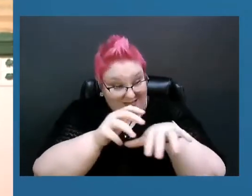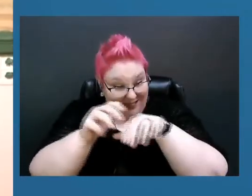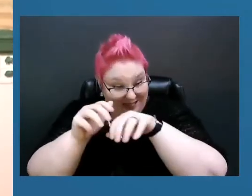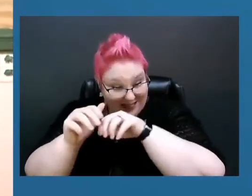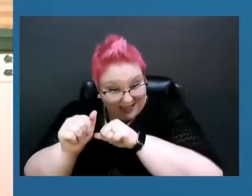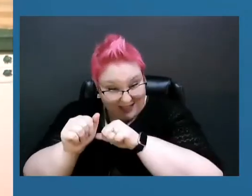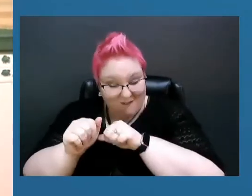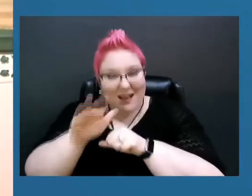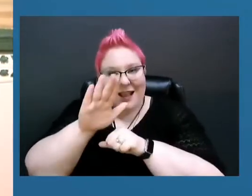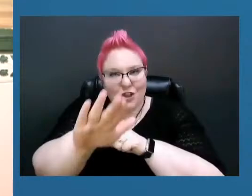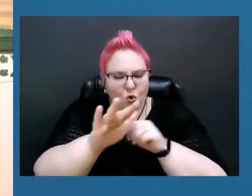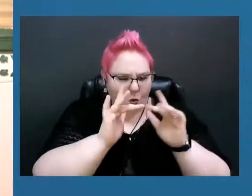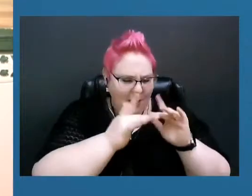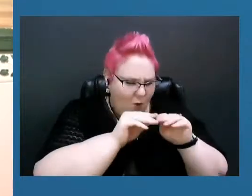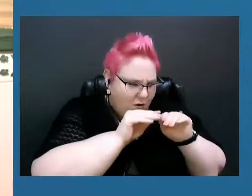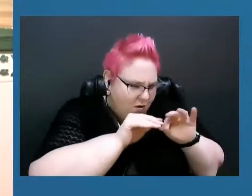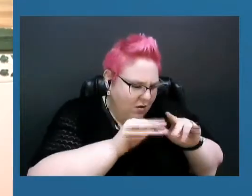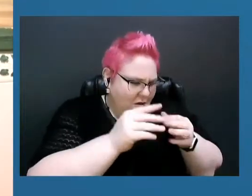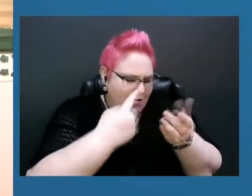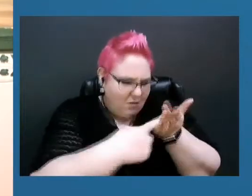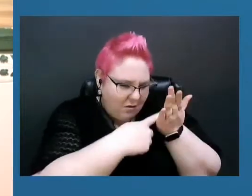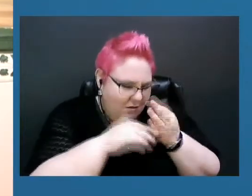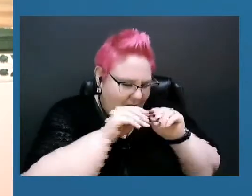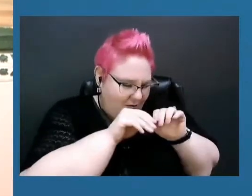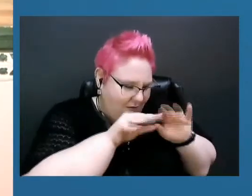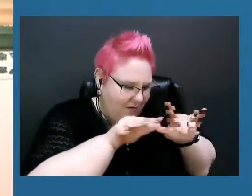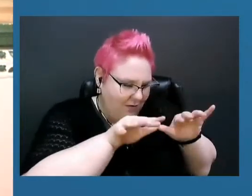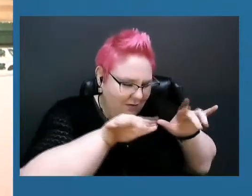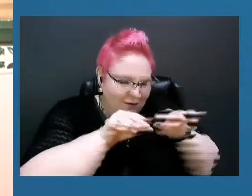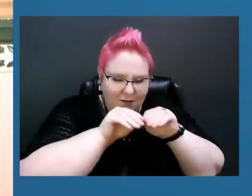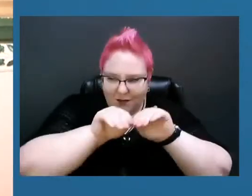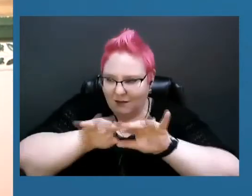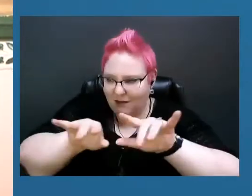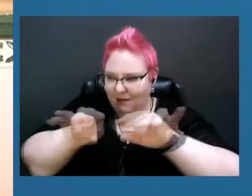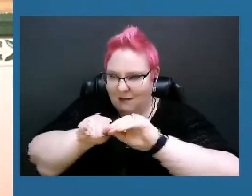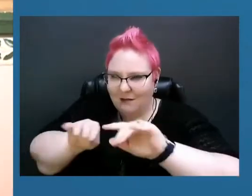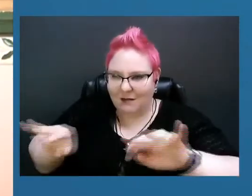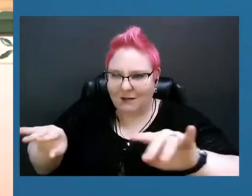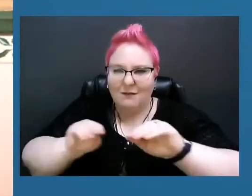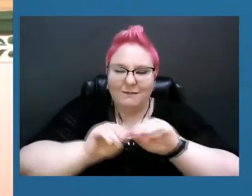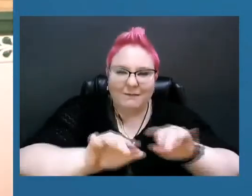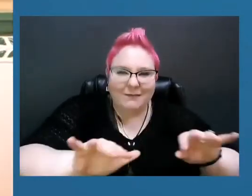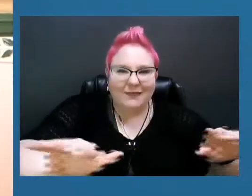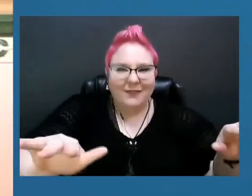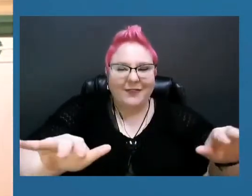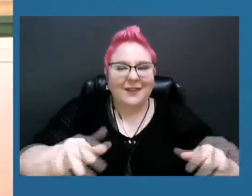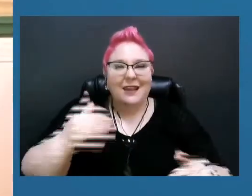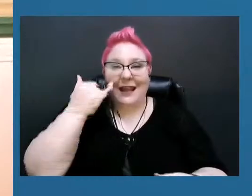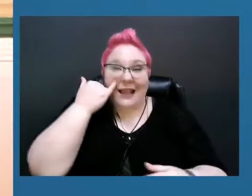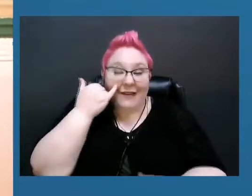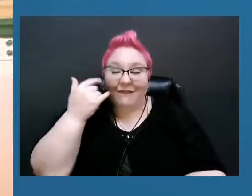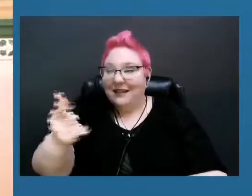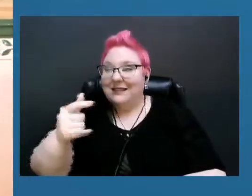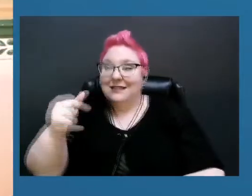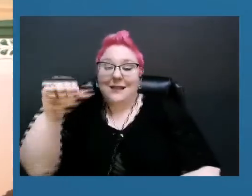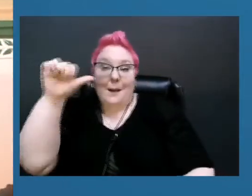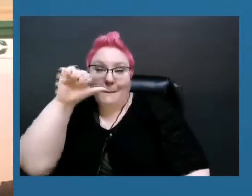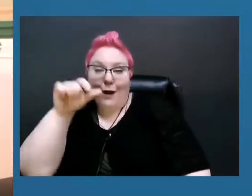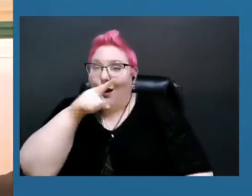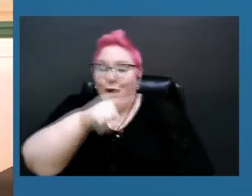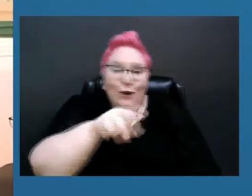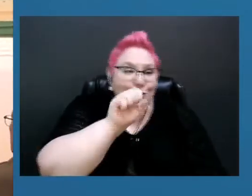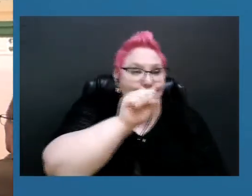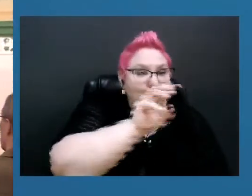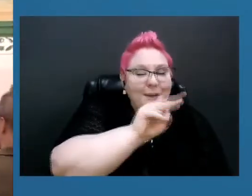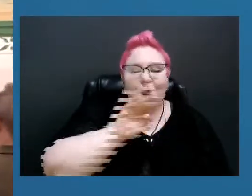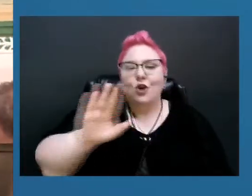your network and their network and all the ways you influence people, whether it's social media or sitting at the corner bar, your voices must be